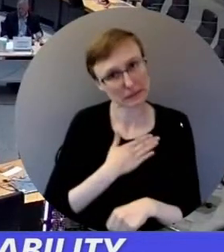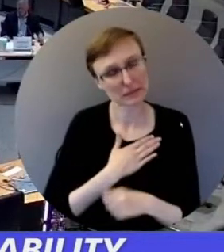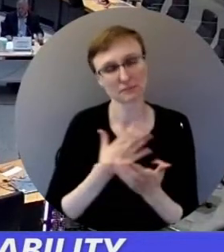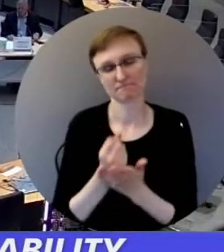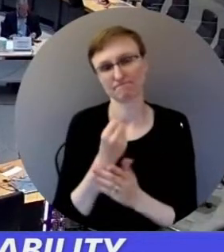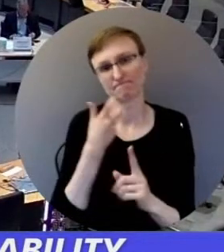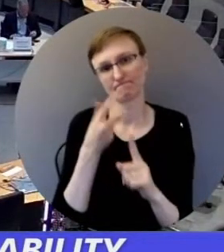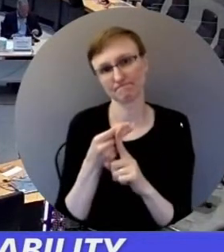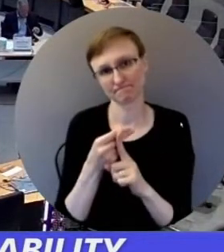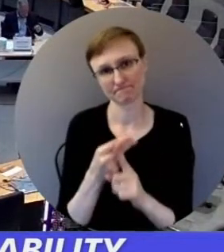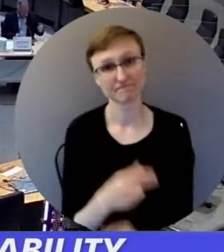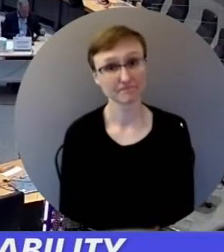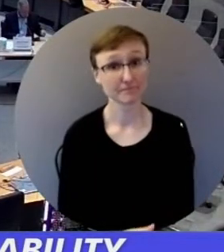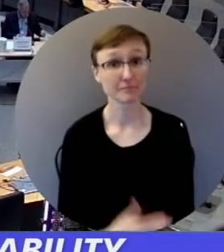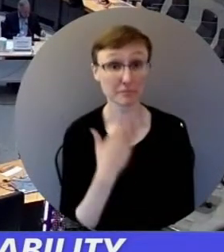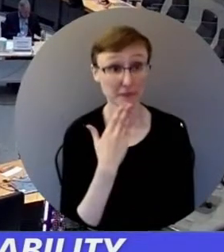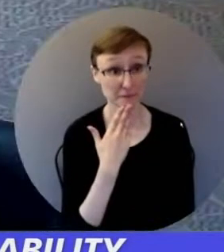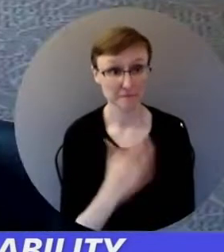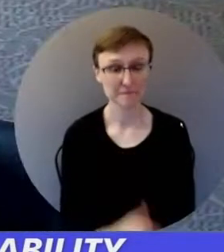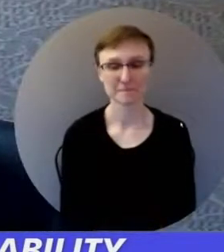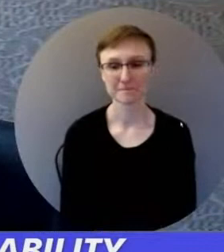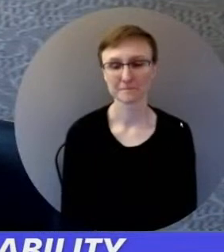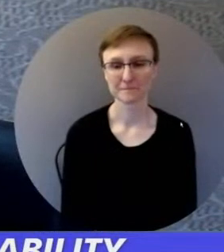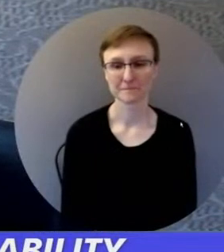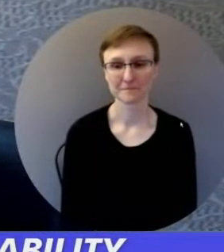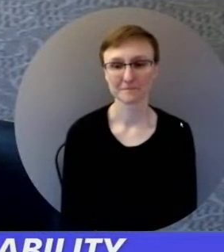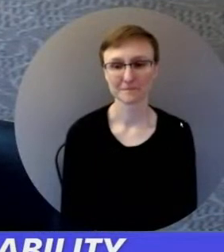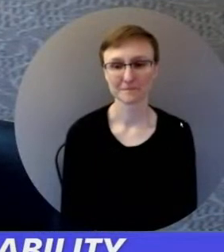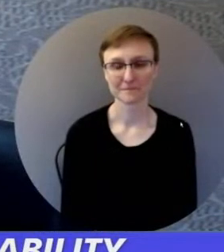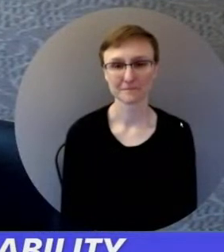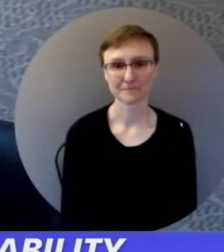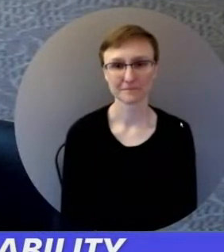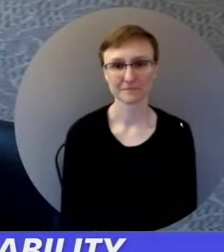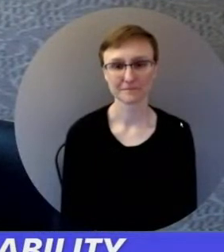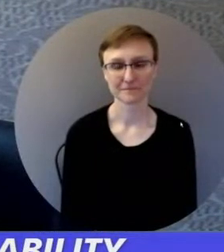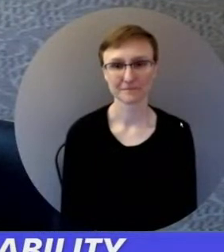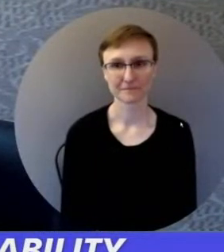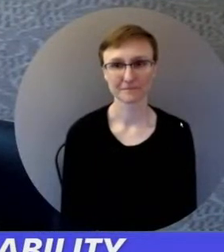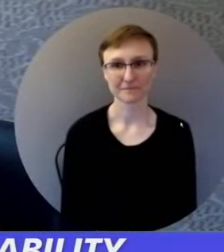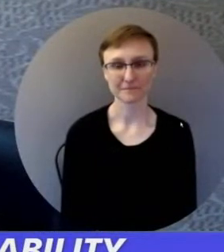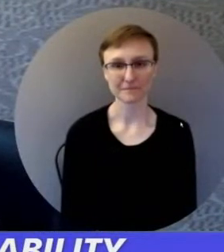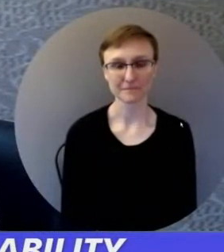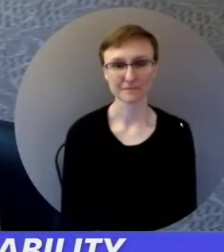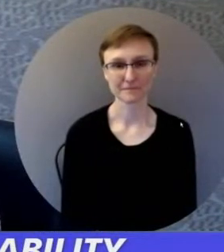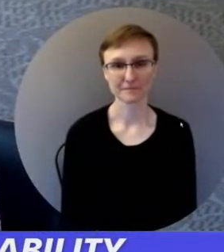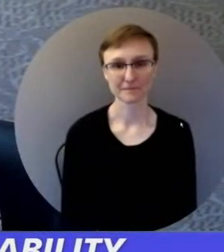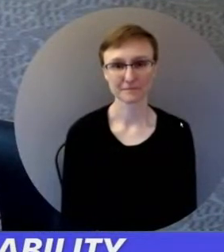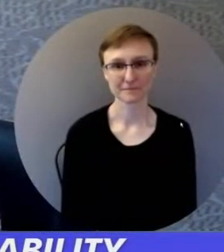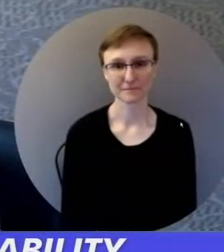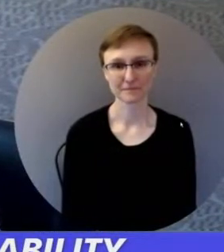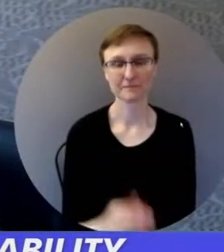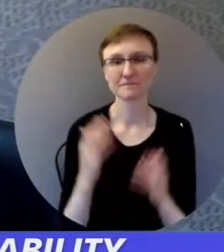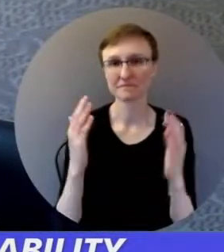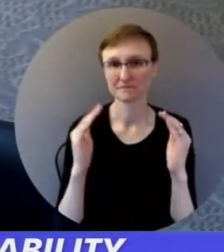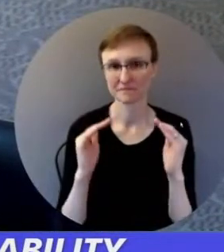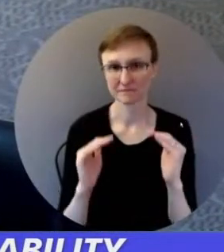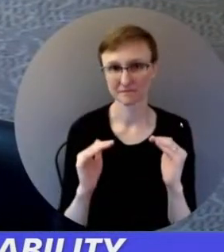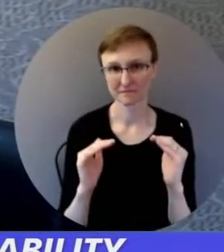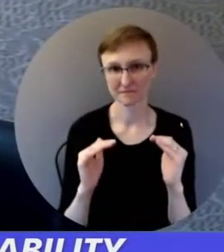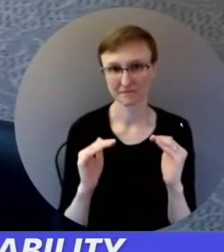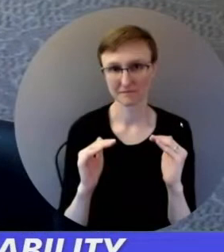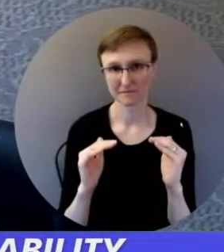Thank you very much. Thank you. Nous allons maintenant passer à... We're giving the floor now to Julien Paquette from Le